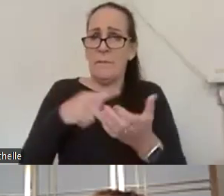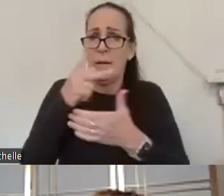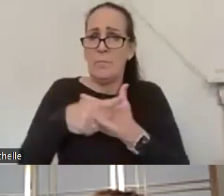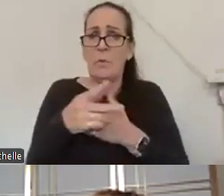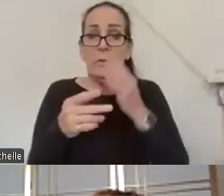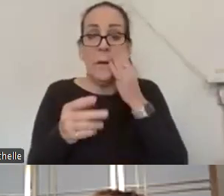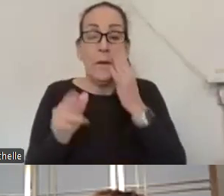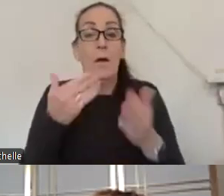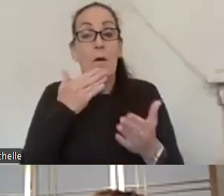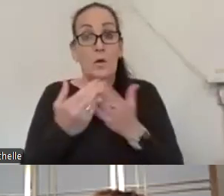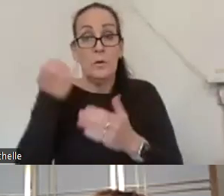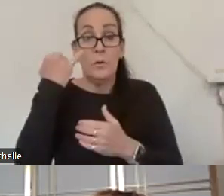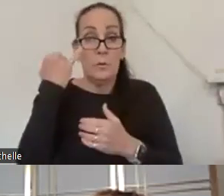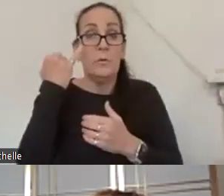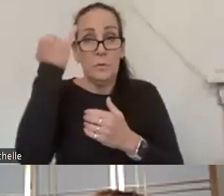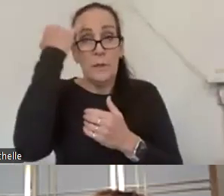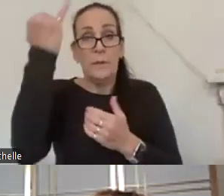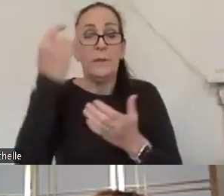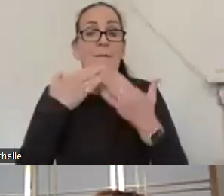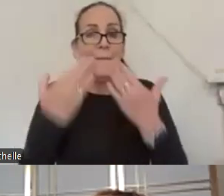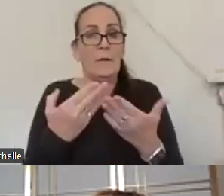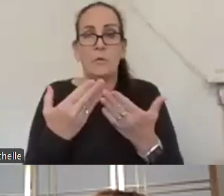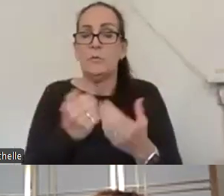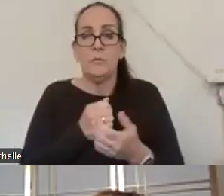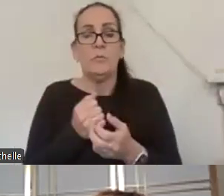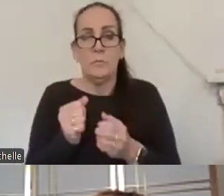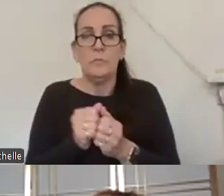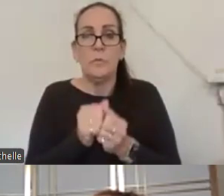We'll definitely take you up on that. Thank you.